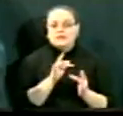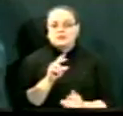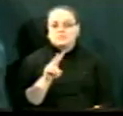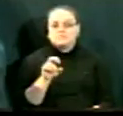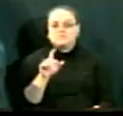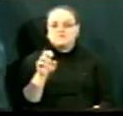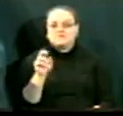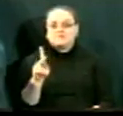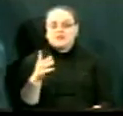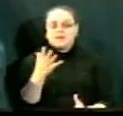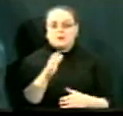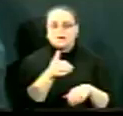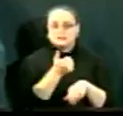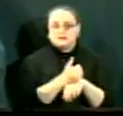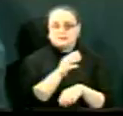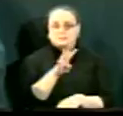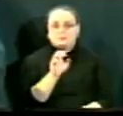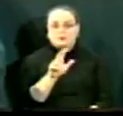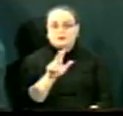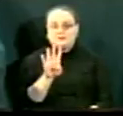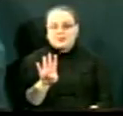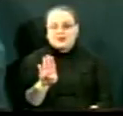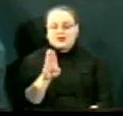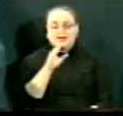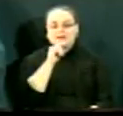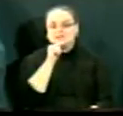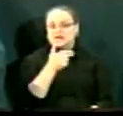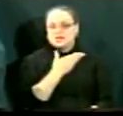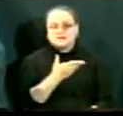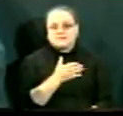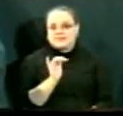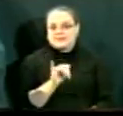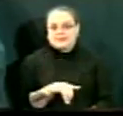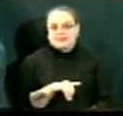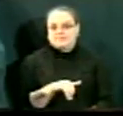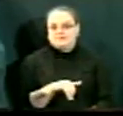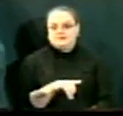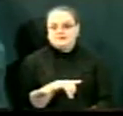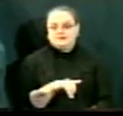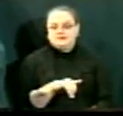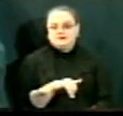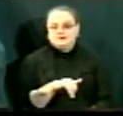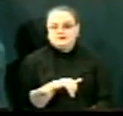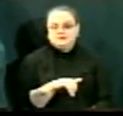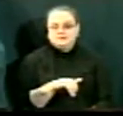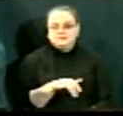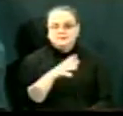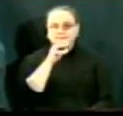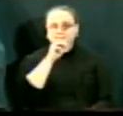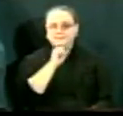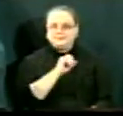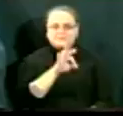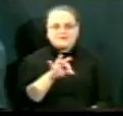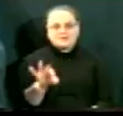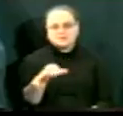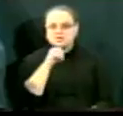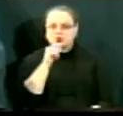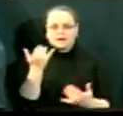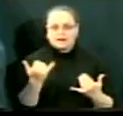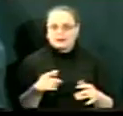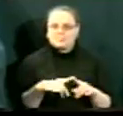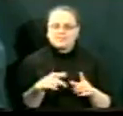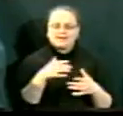and wanted to set up a 403B. It is not something that is antiquated or that is not current, but